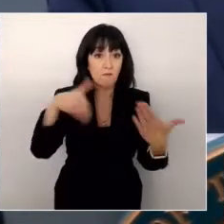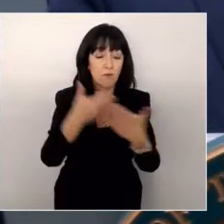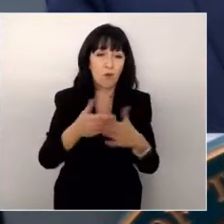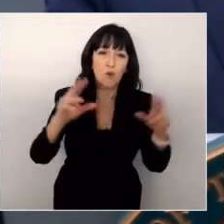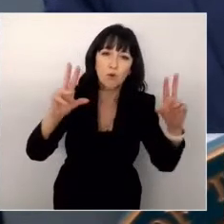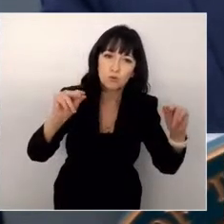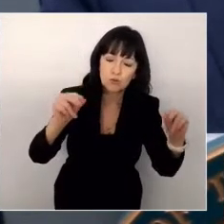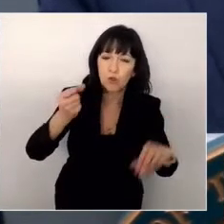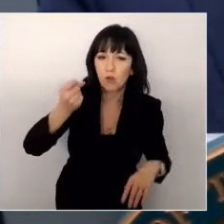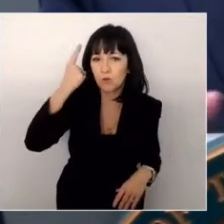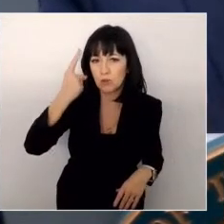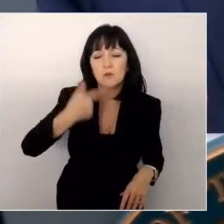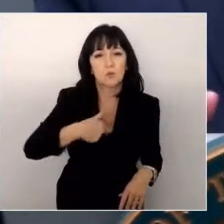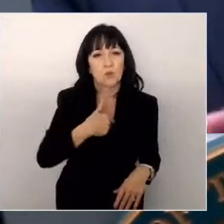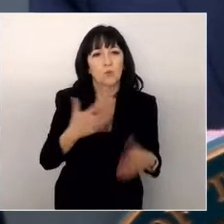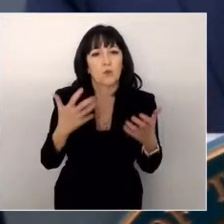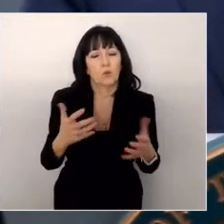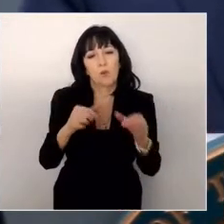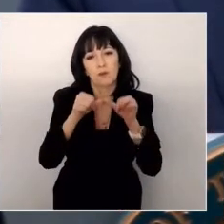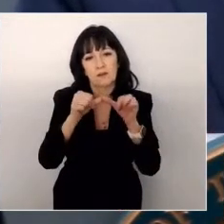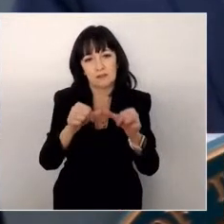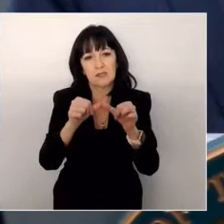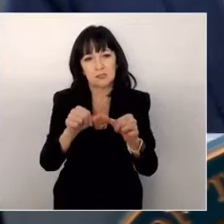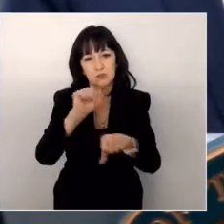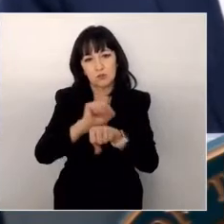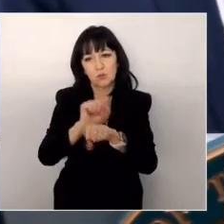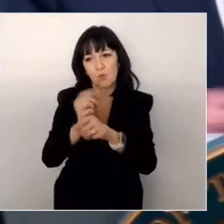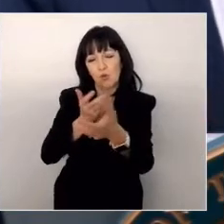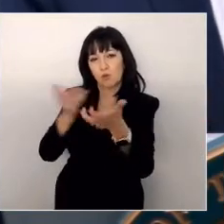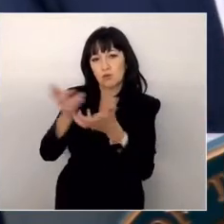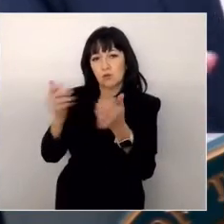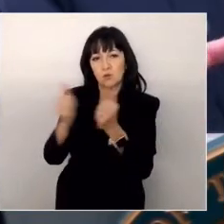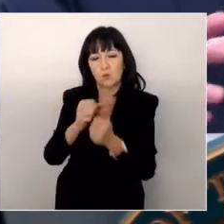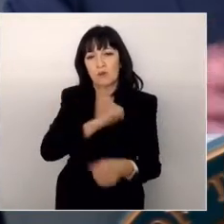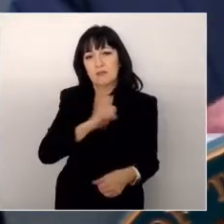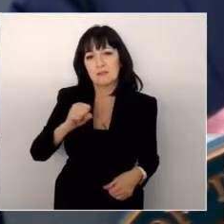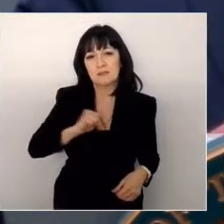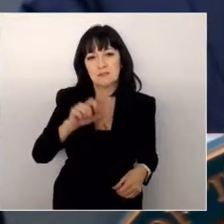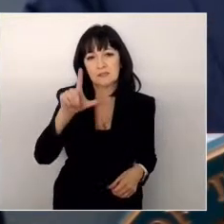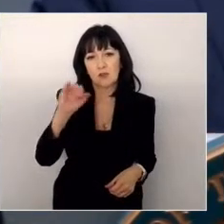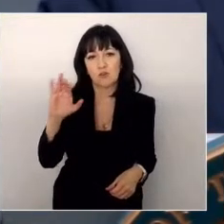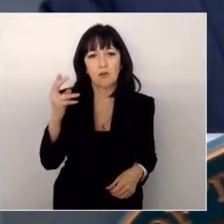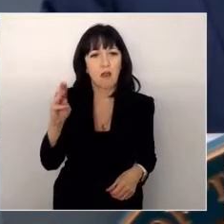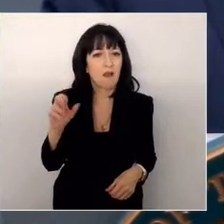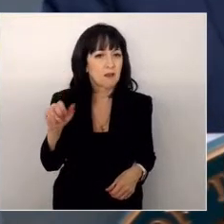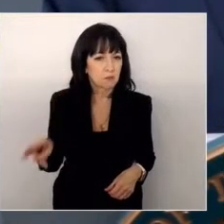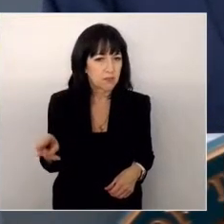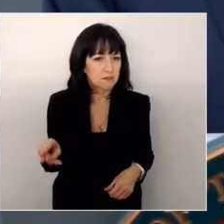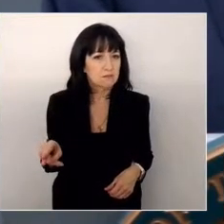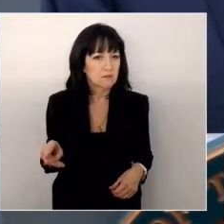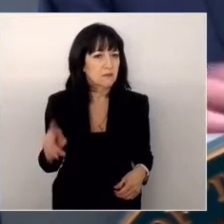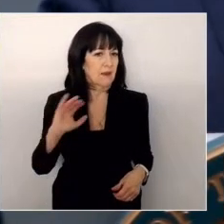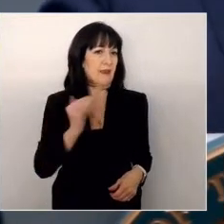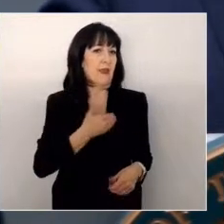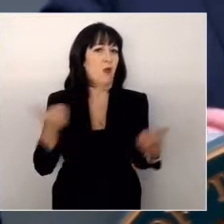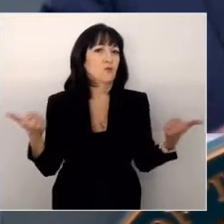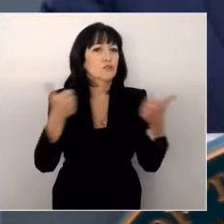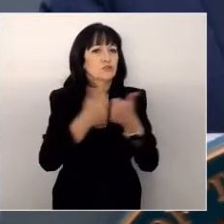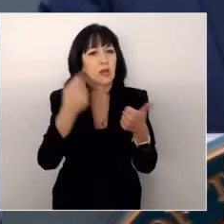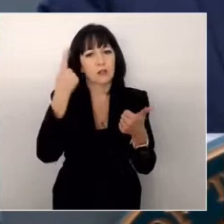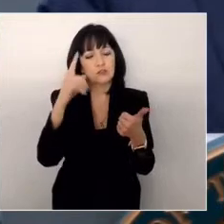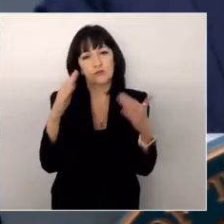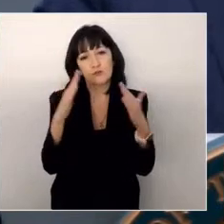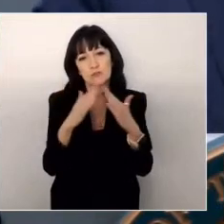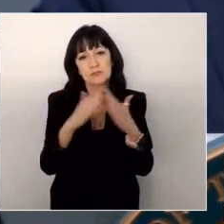Lockman and the Reading Commission to focus on issues around redistricting and the high school challenge for city students. These are certainly